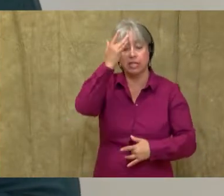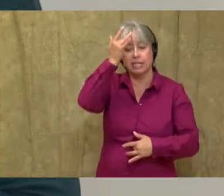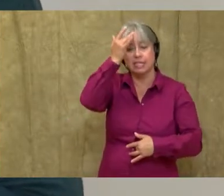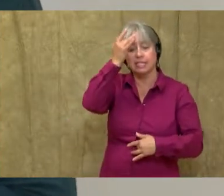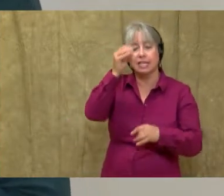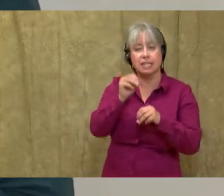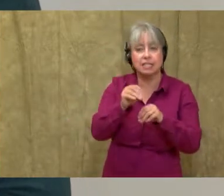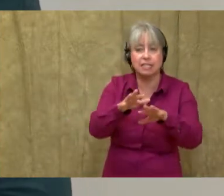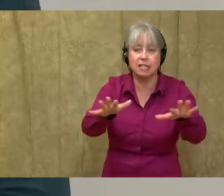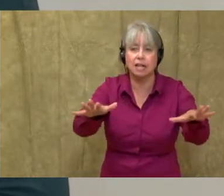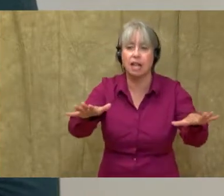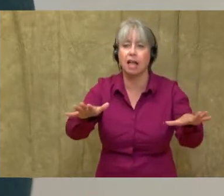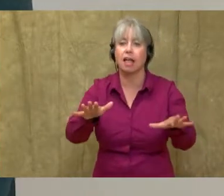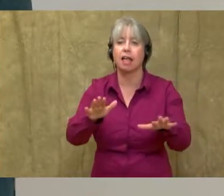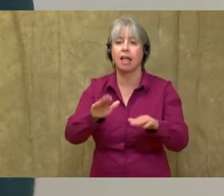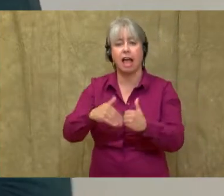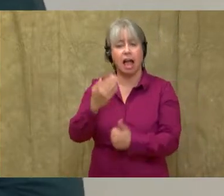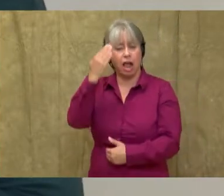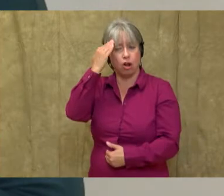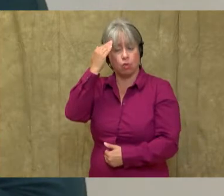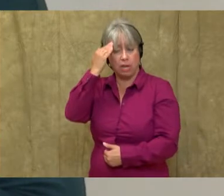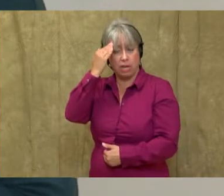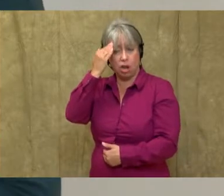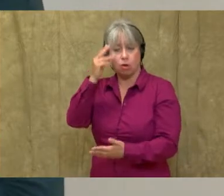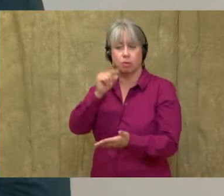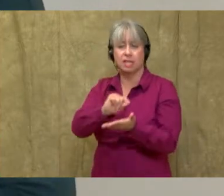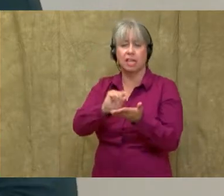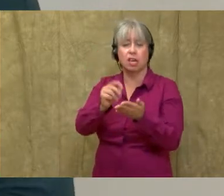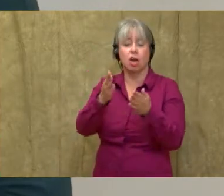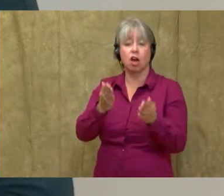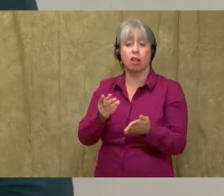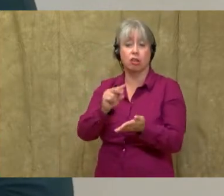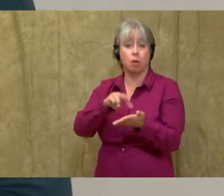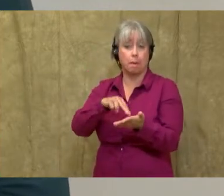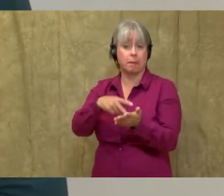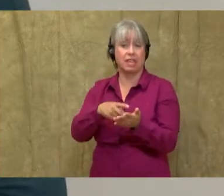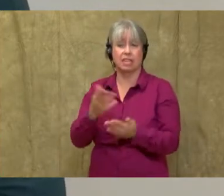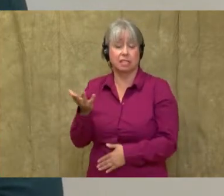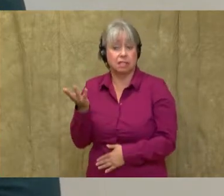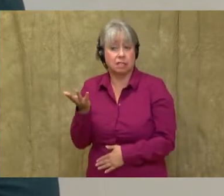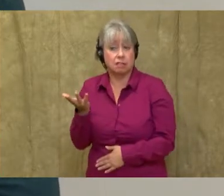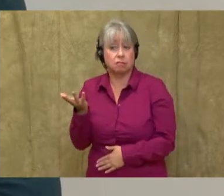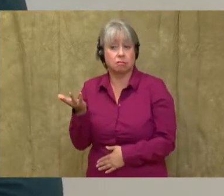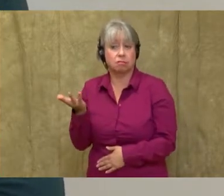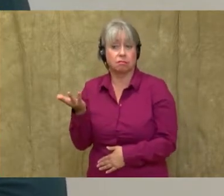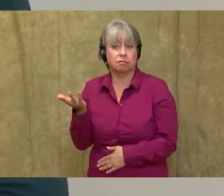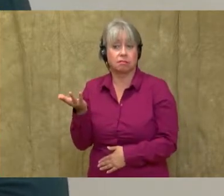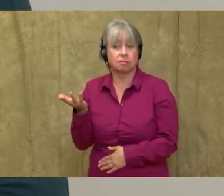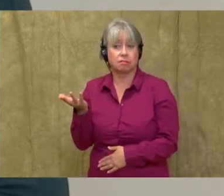order. How do we know that this is what the author is saying in this first section of the poem?